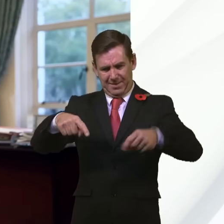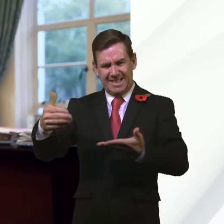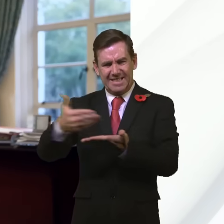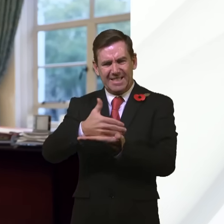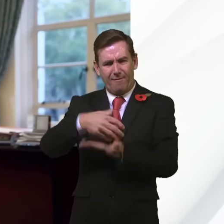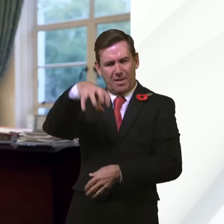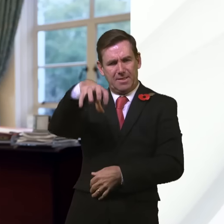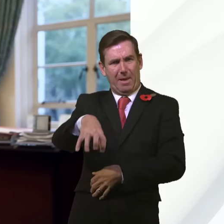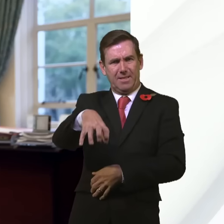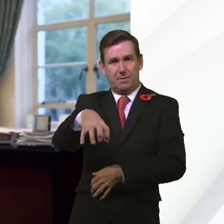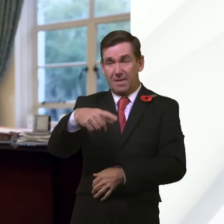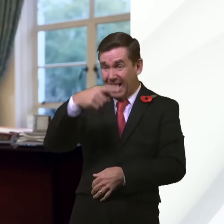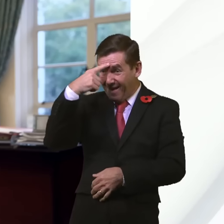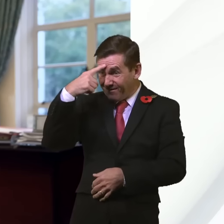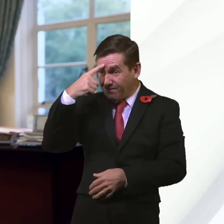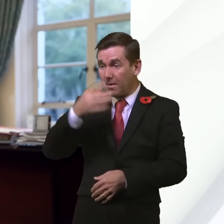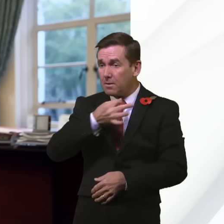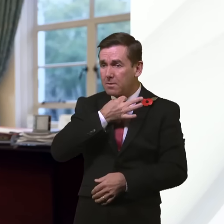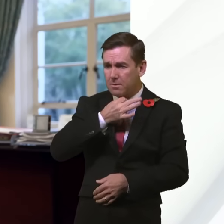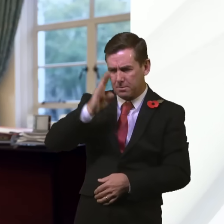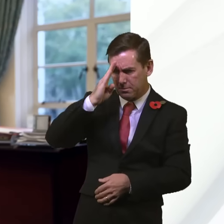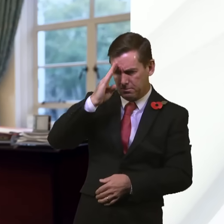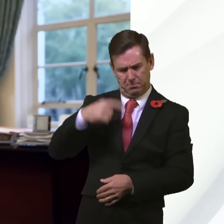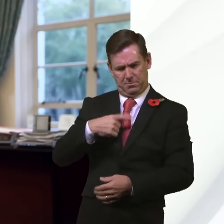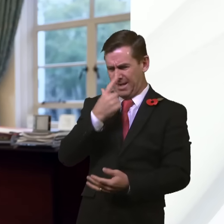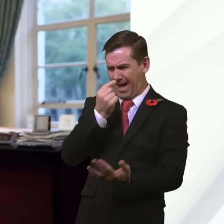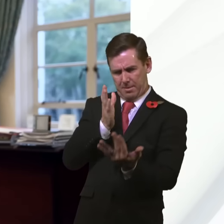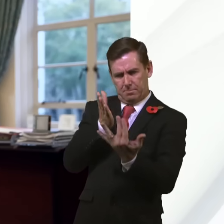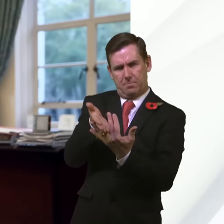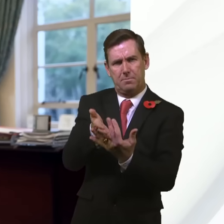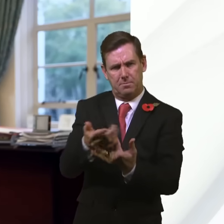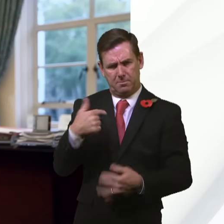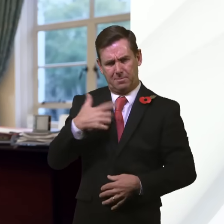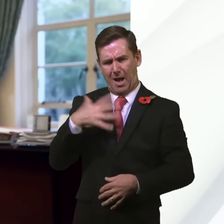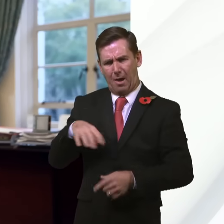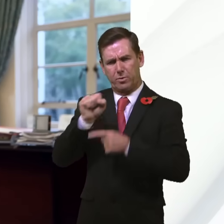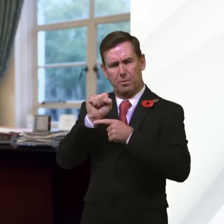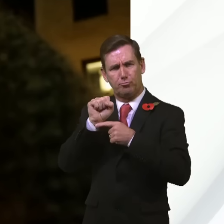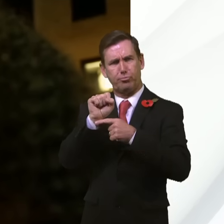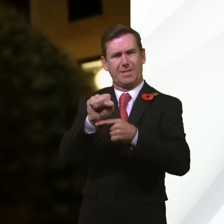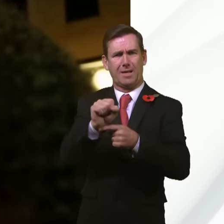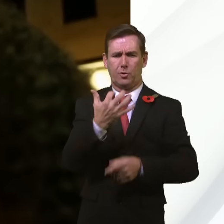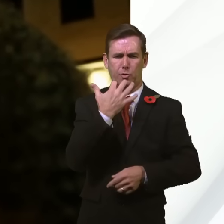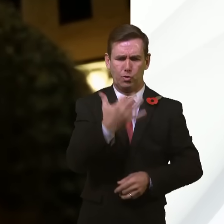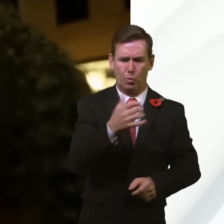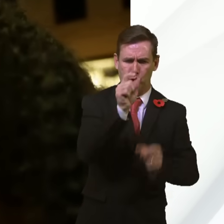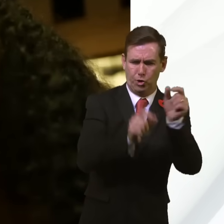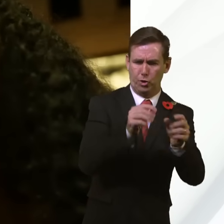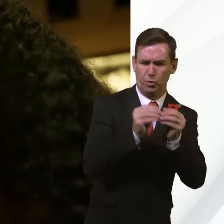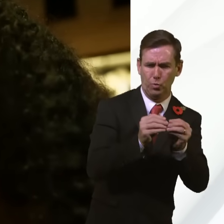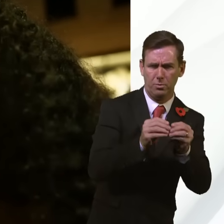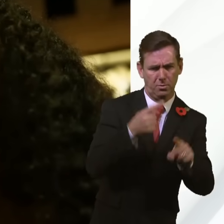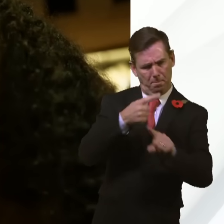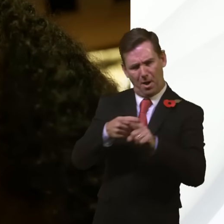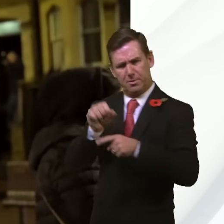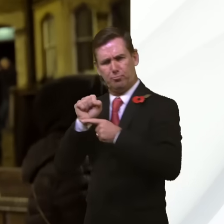act. And I will do so not only to protect Jewish students, but I'll do so to protect Palestinian students. Cease fire now!